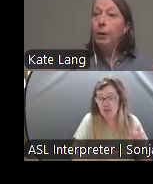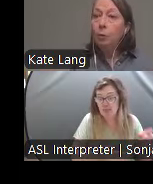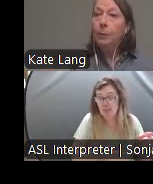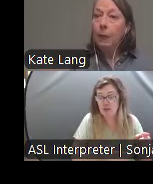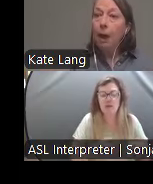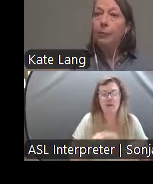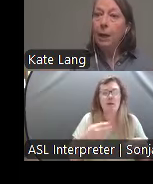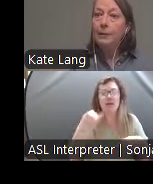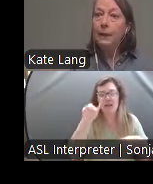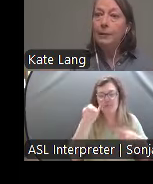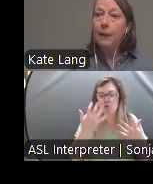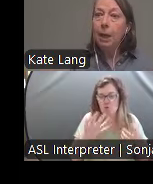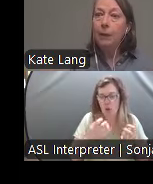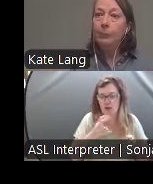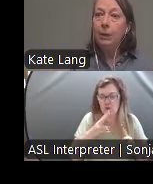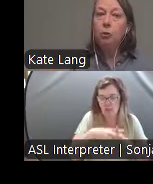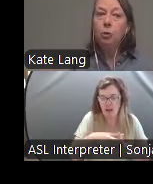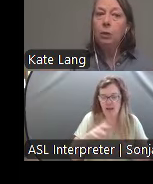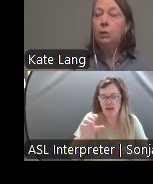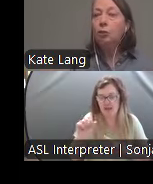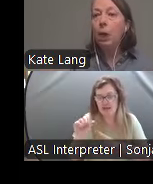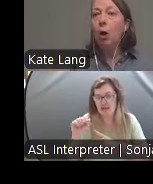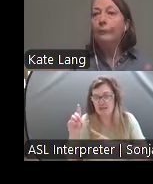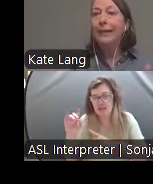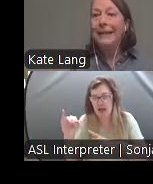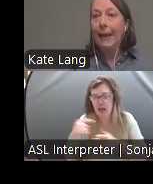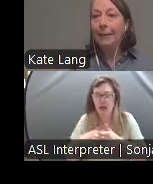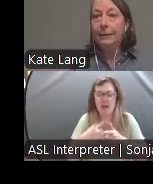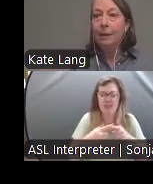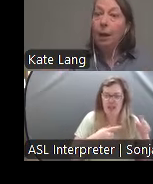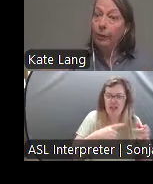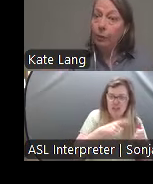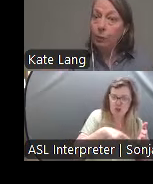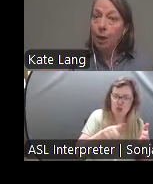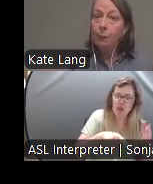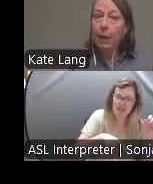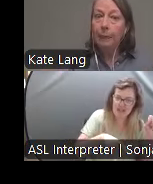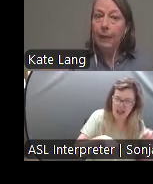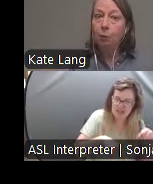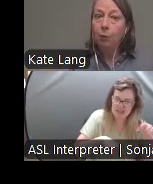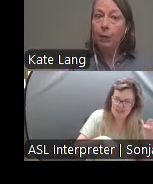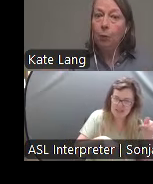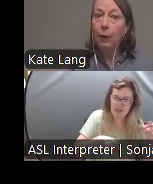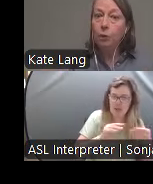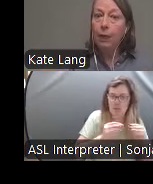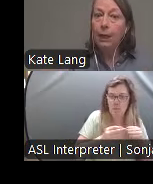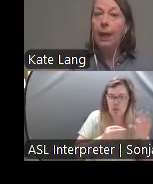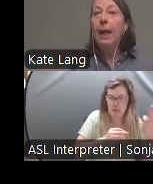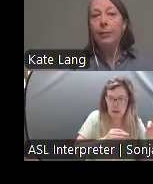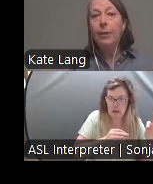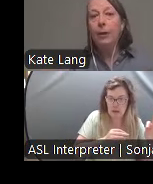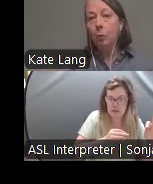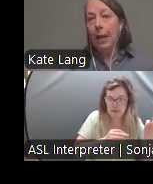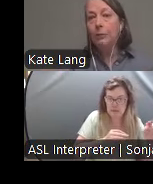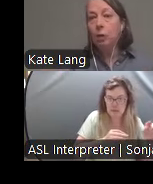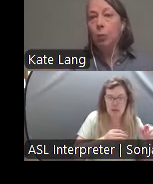you want to apply for SSDI benefits, you need to check off yes on this retirement application question,